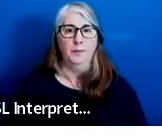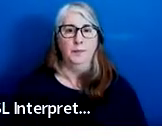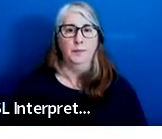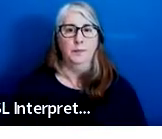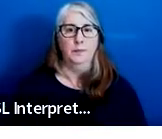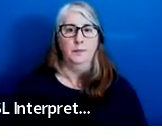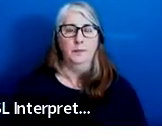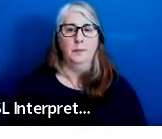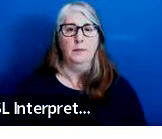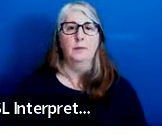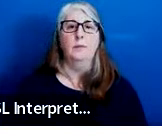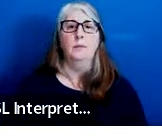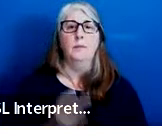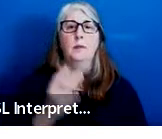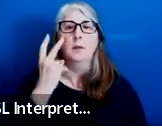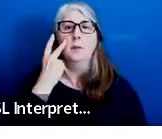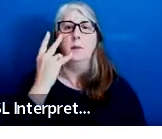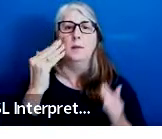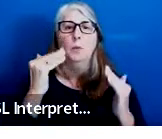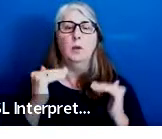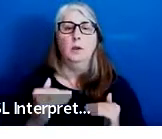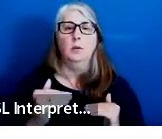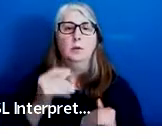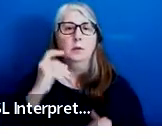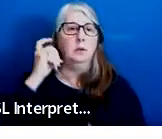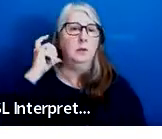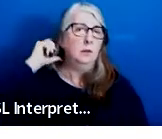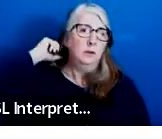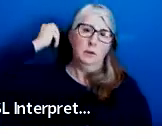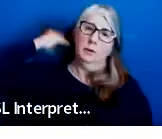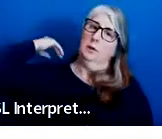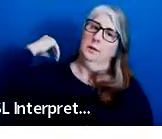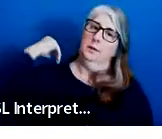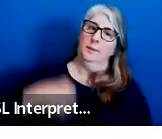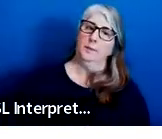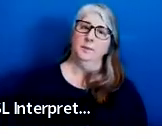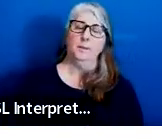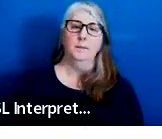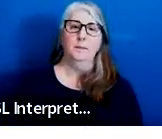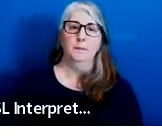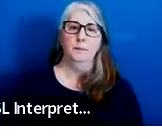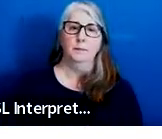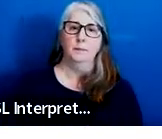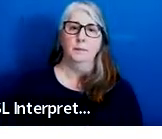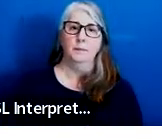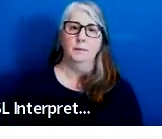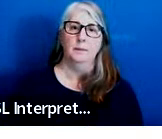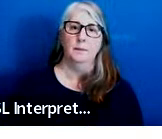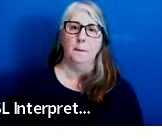Let's see what else we have, Director Crooms. They're jumping. Okay, let's see.